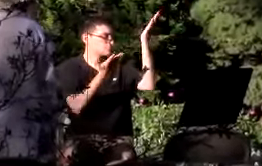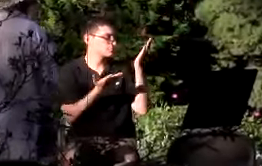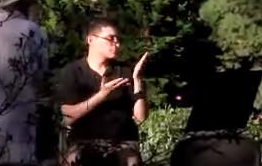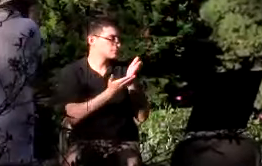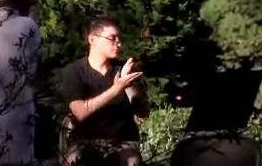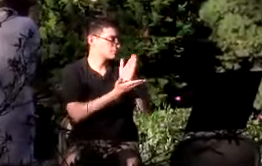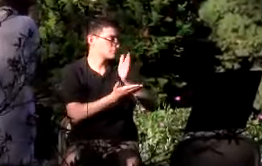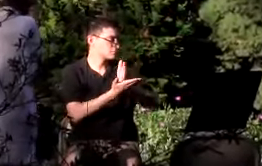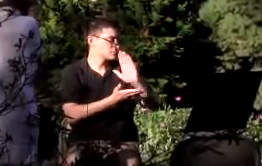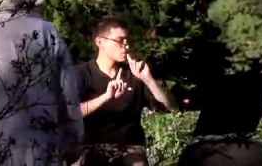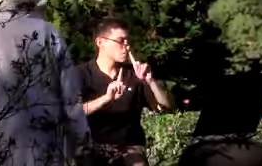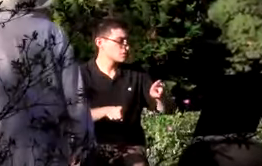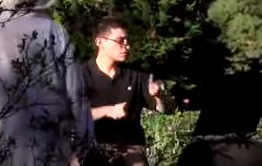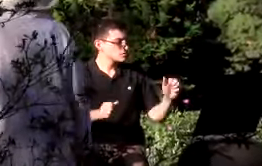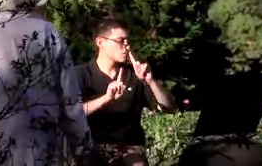a